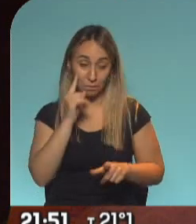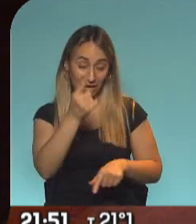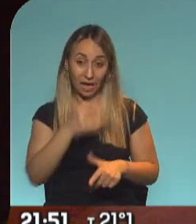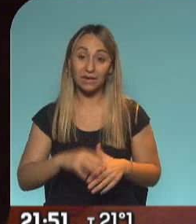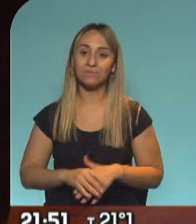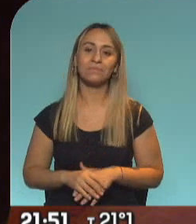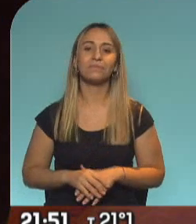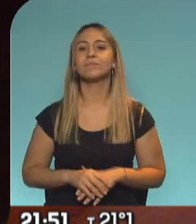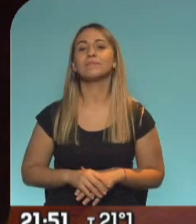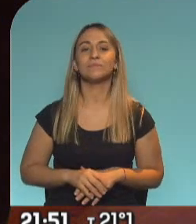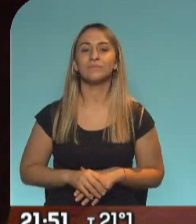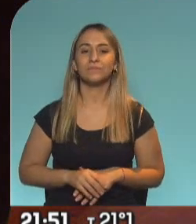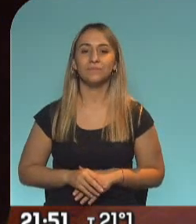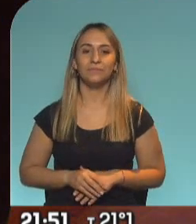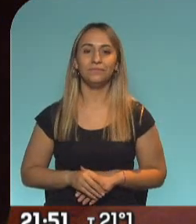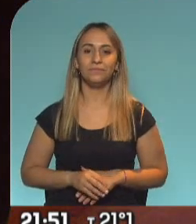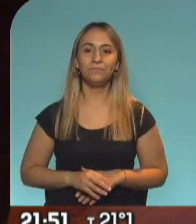ver.